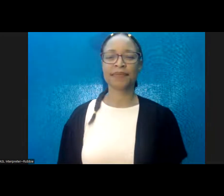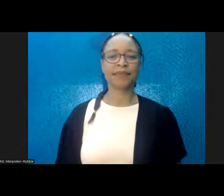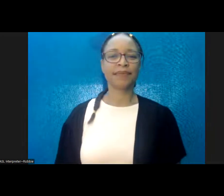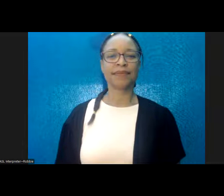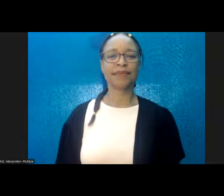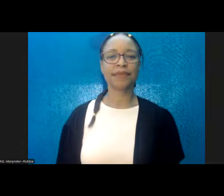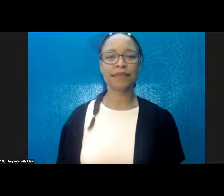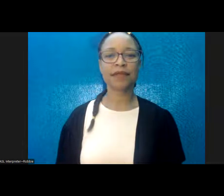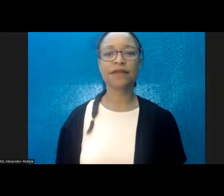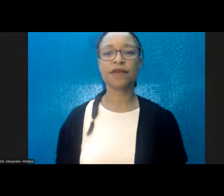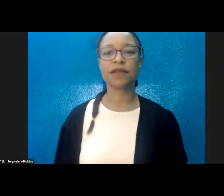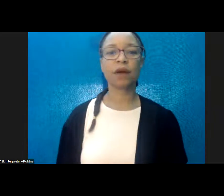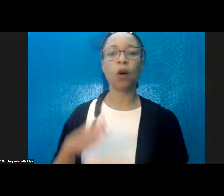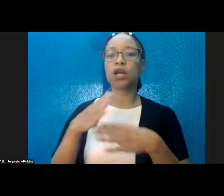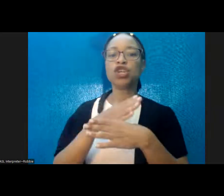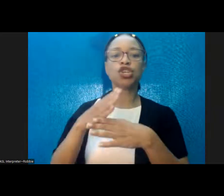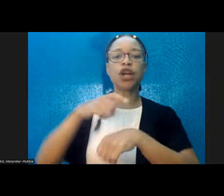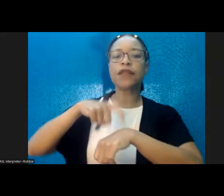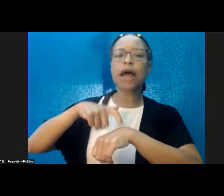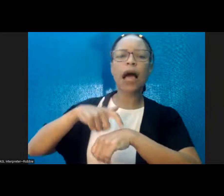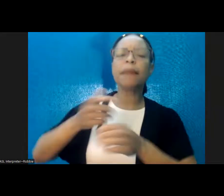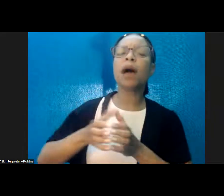Do you want to share how much time we have, or